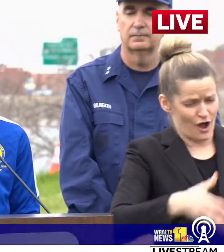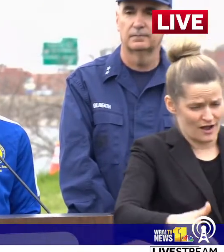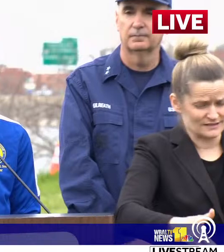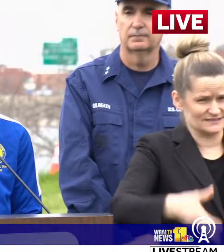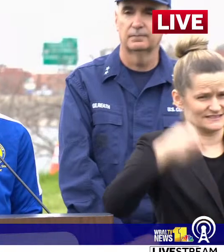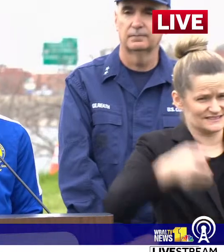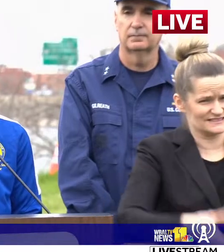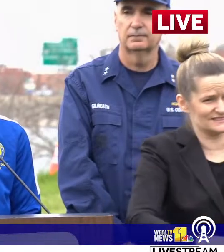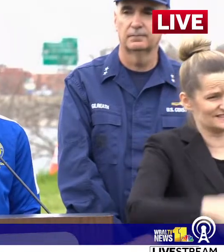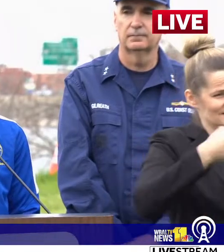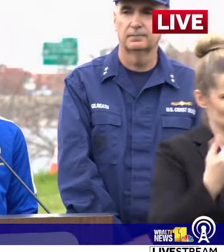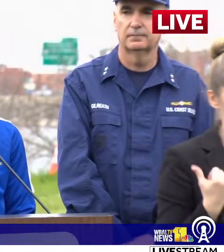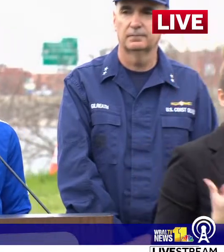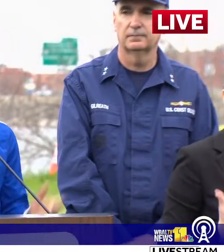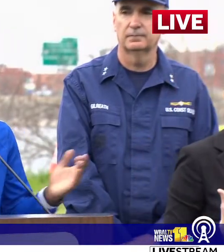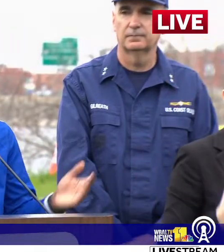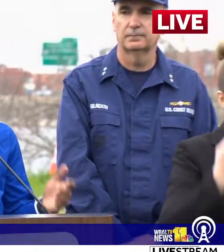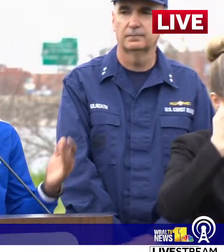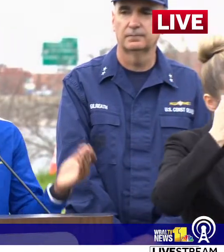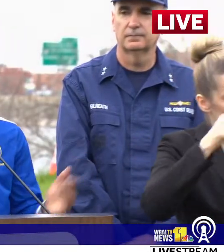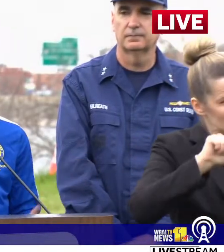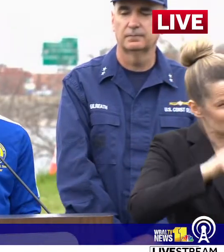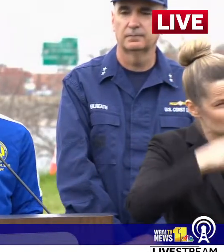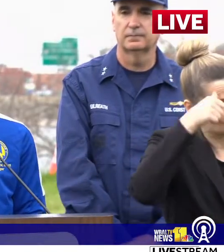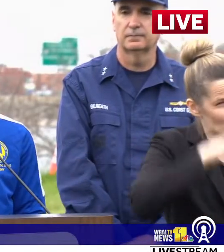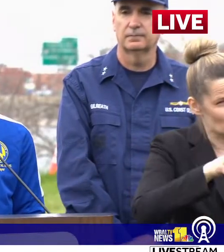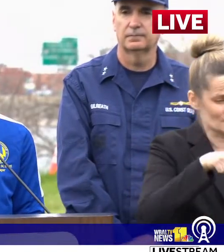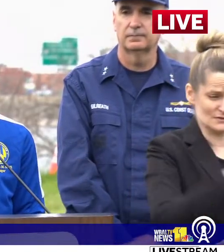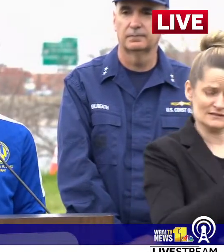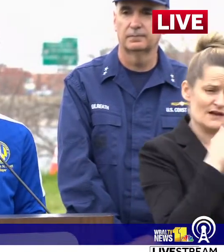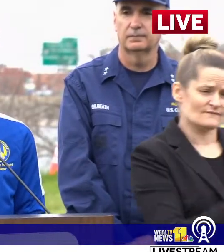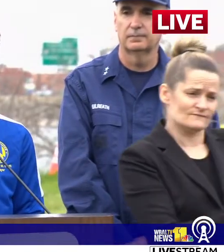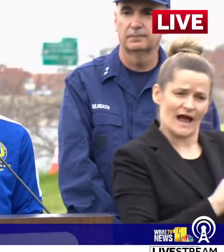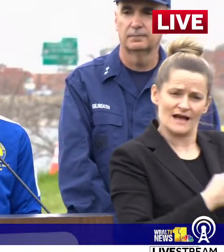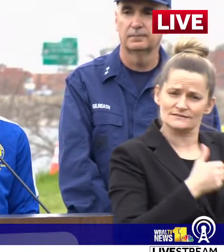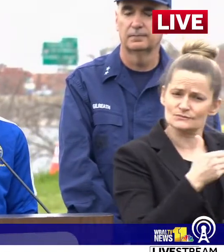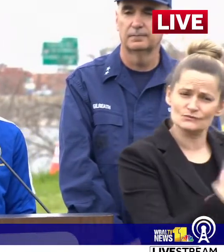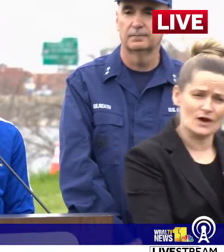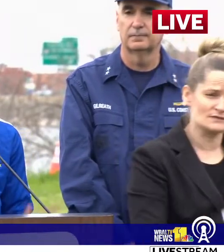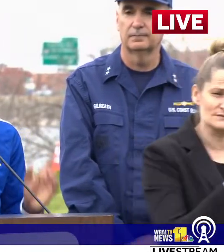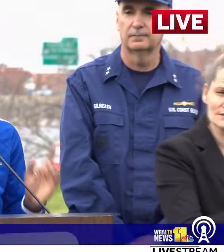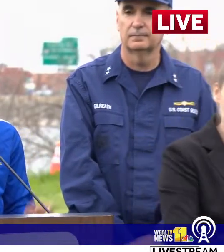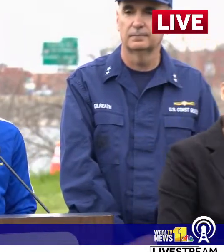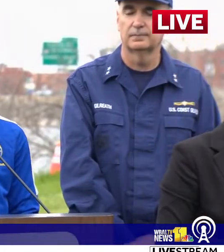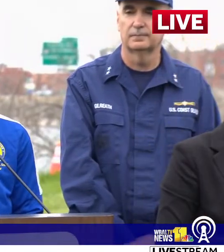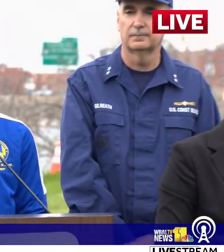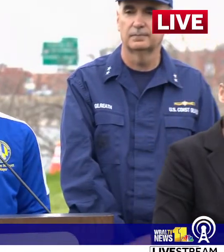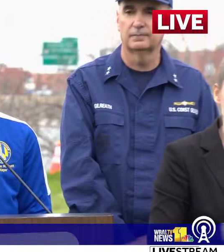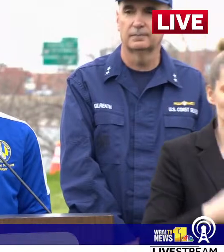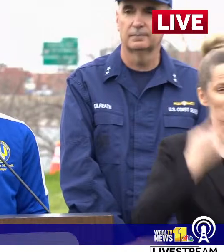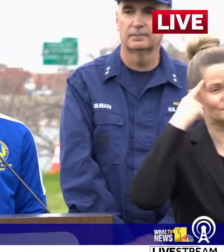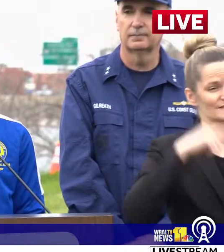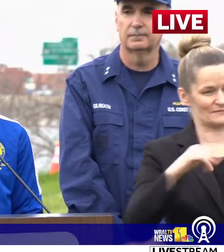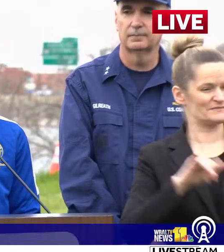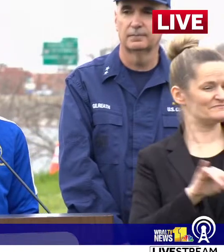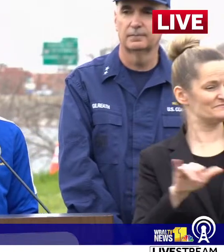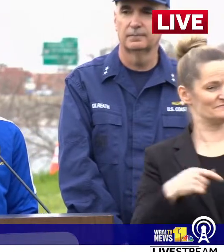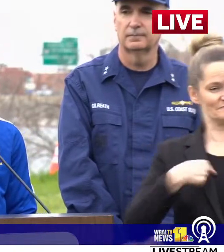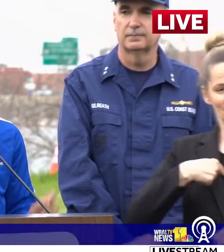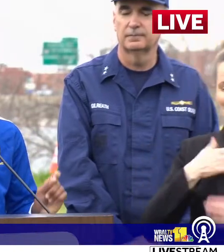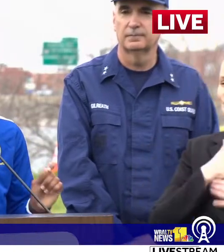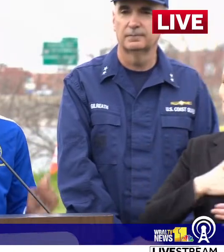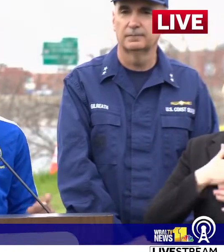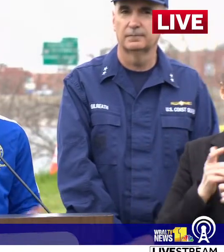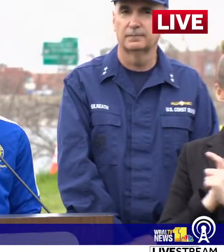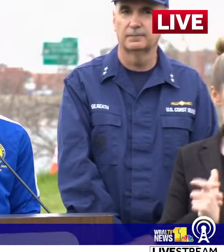this is going to be a long process. Many of you know that I'm a runner, and I'll say it like this. The winner of the marathon